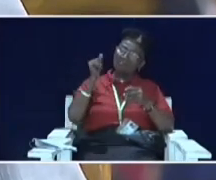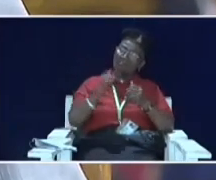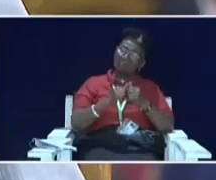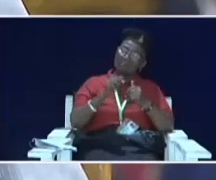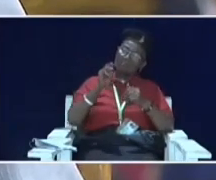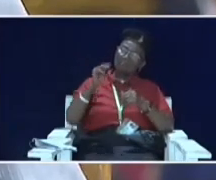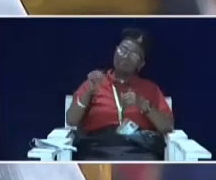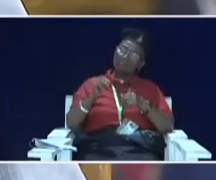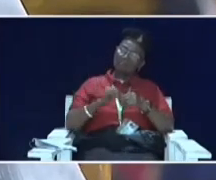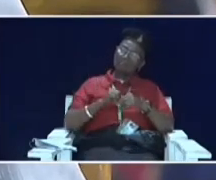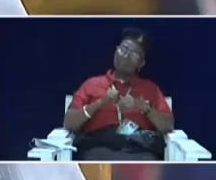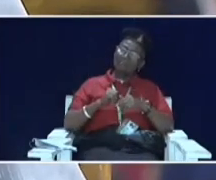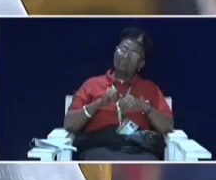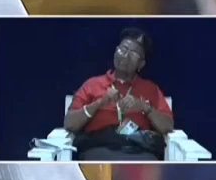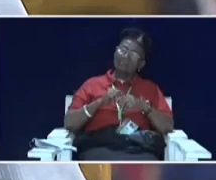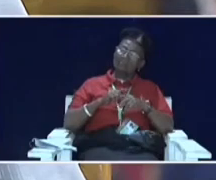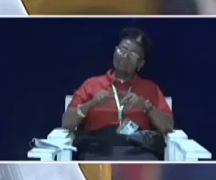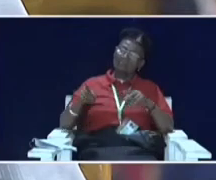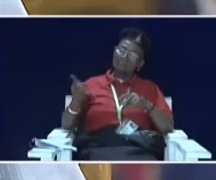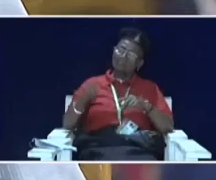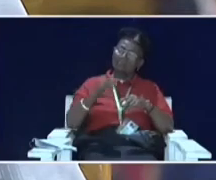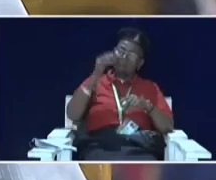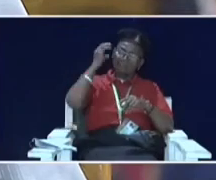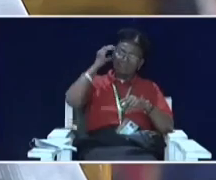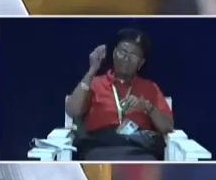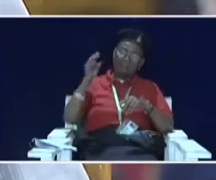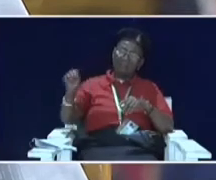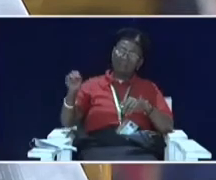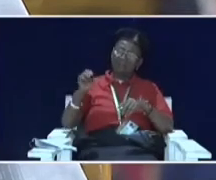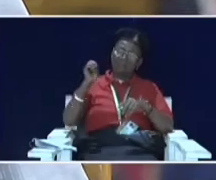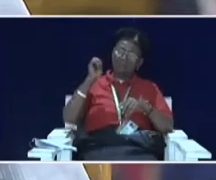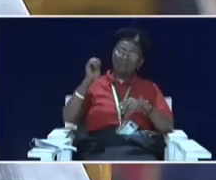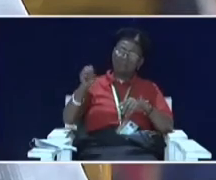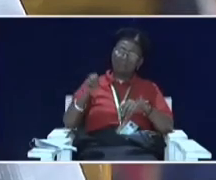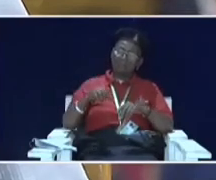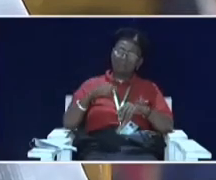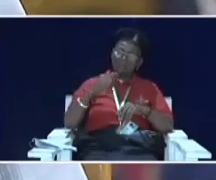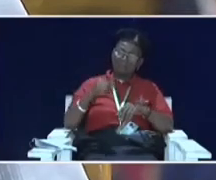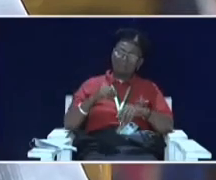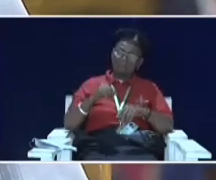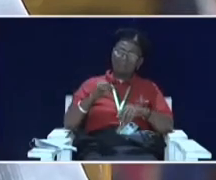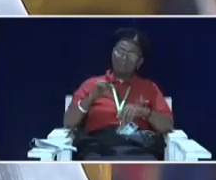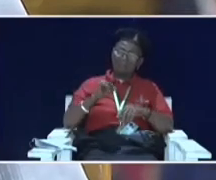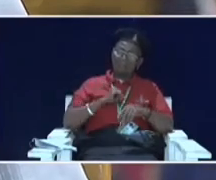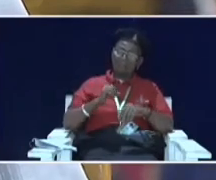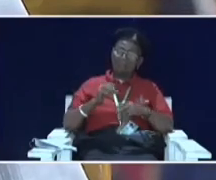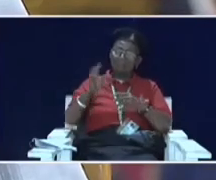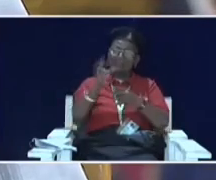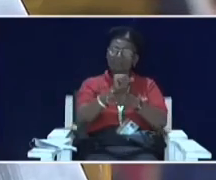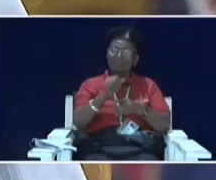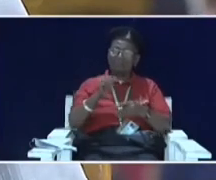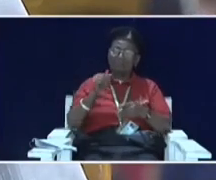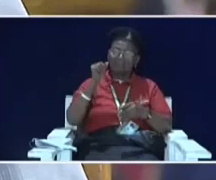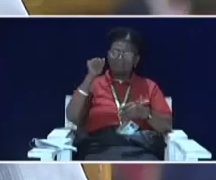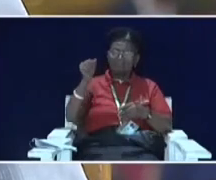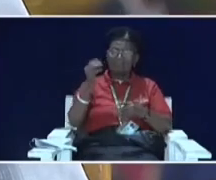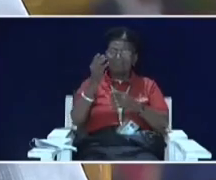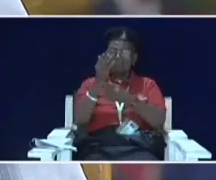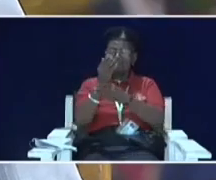said, can't you hear him? He said, he shook my hand. He said, but I've been shaking your hands all these years.